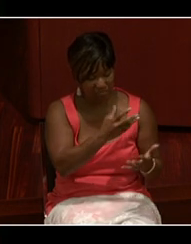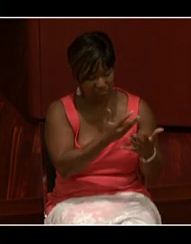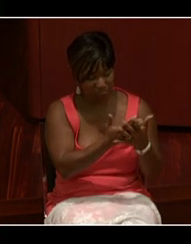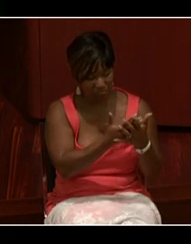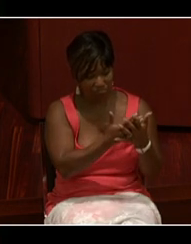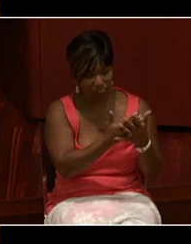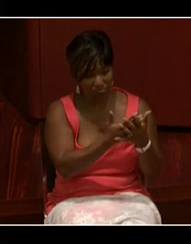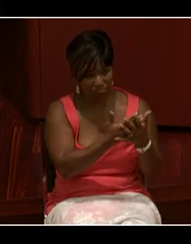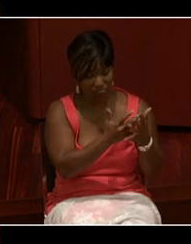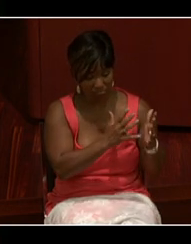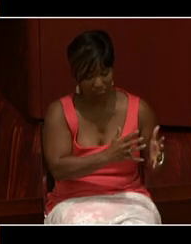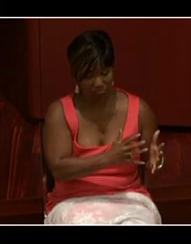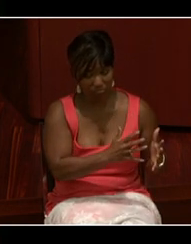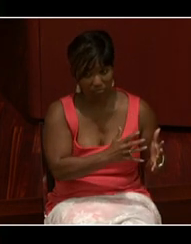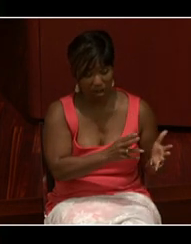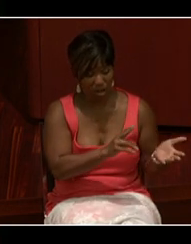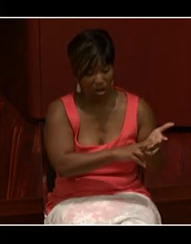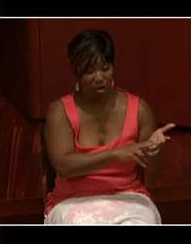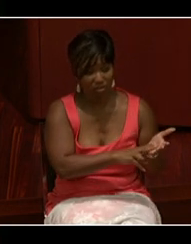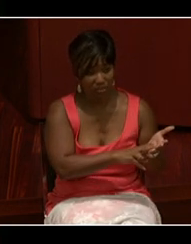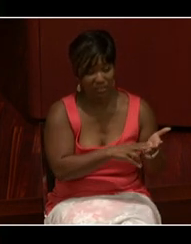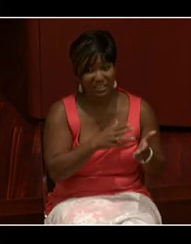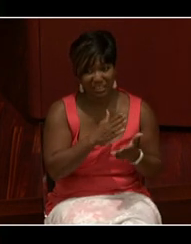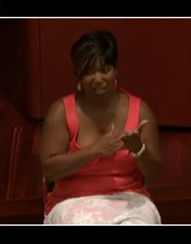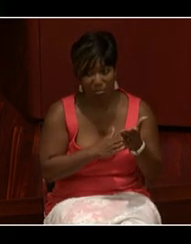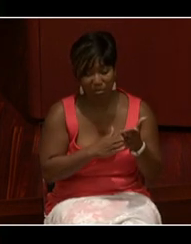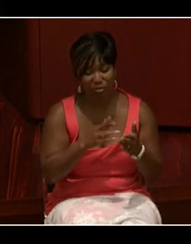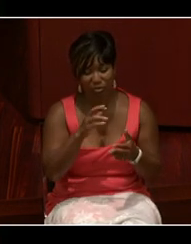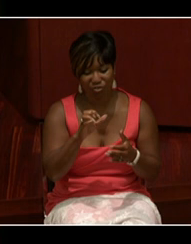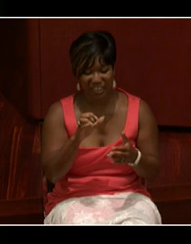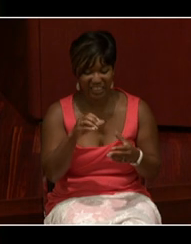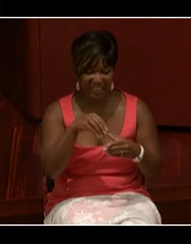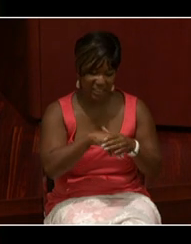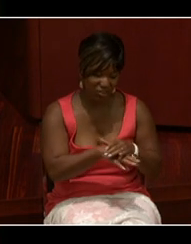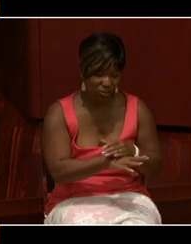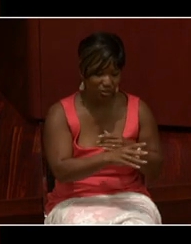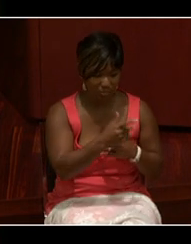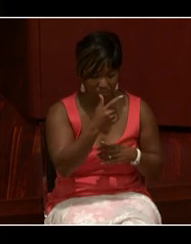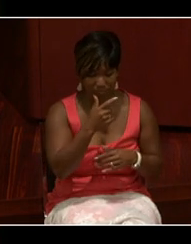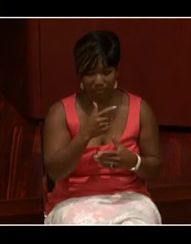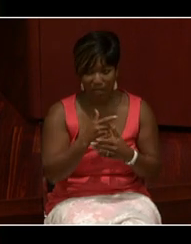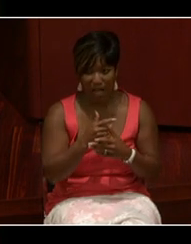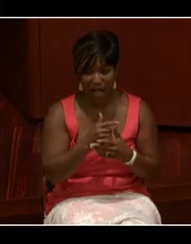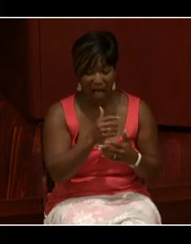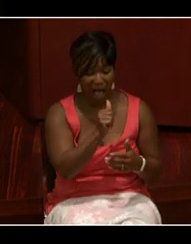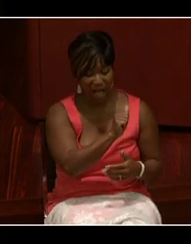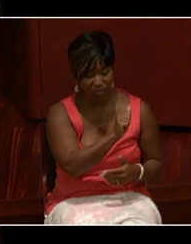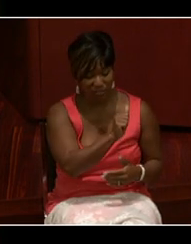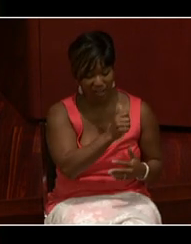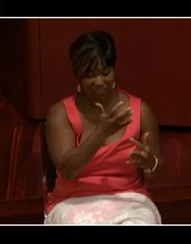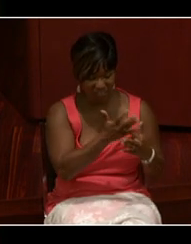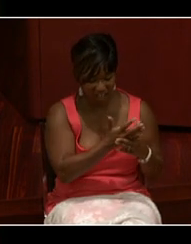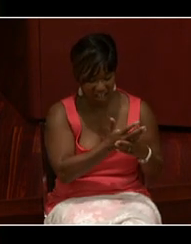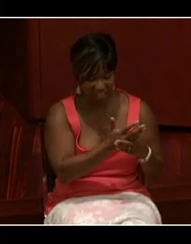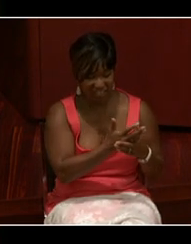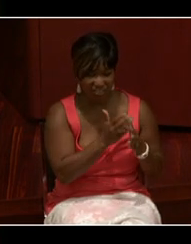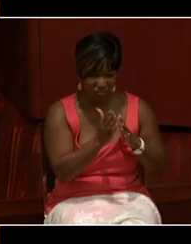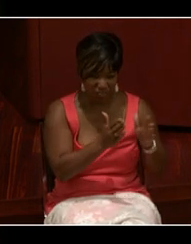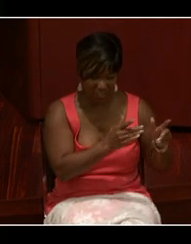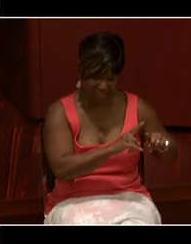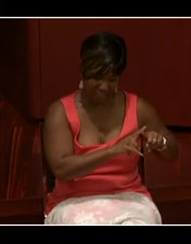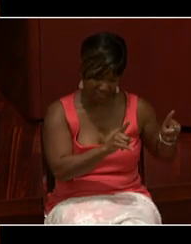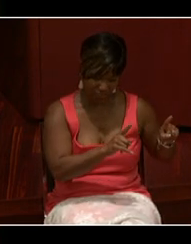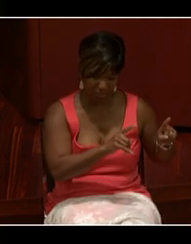the Rock, and a few of those are actually reentries, people that were sent back. Alcatraz's files are arranged a little bit differently from